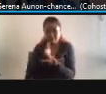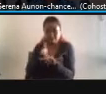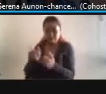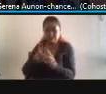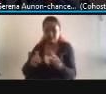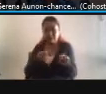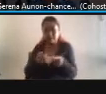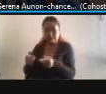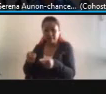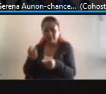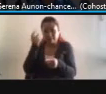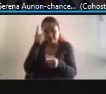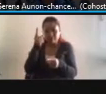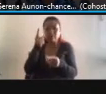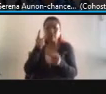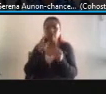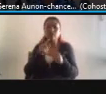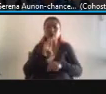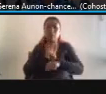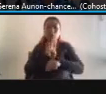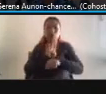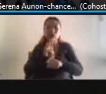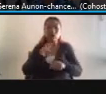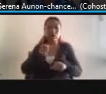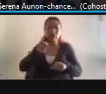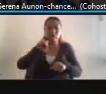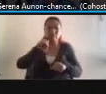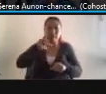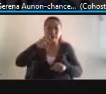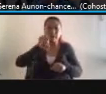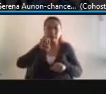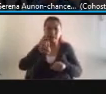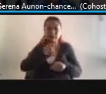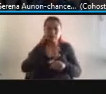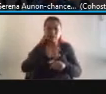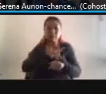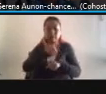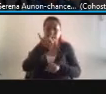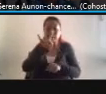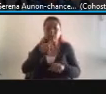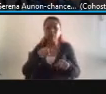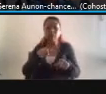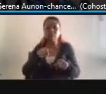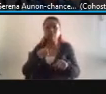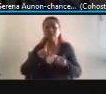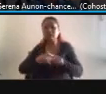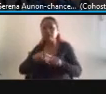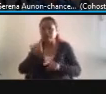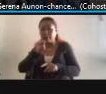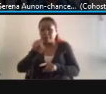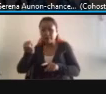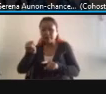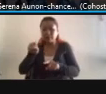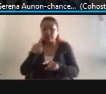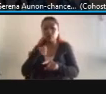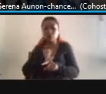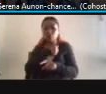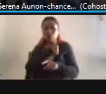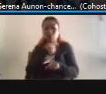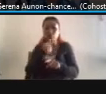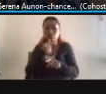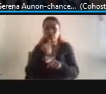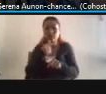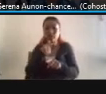science we're going to get from commercial spaceflight participants, even suborbital, looking at all the companies. It's going to open up this burgeoning world